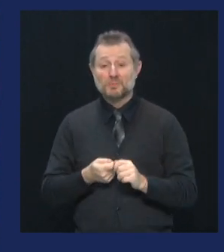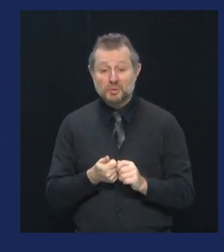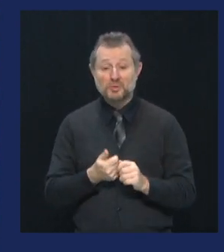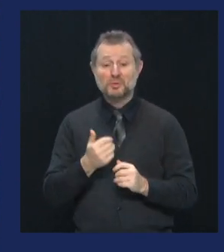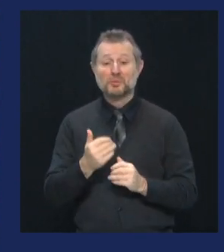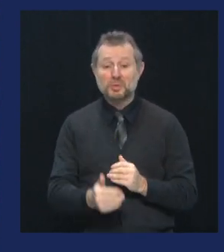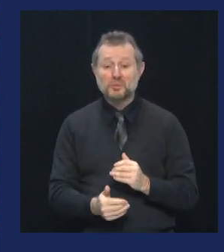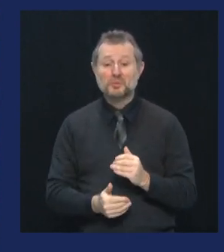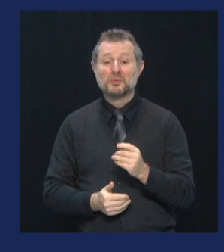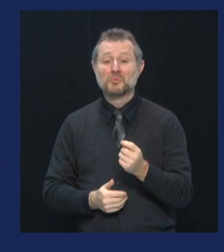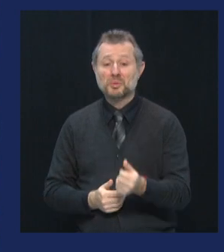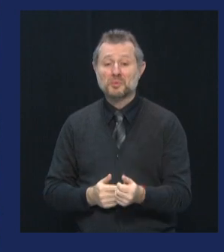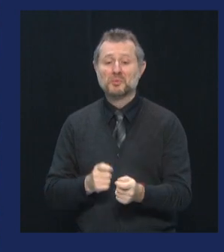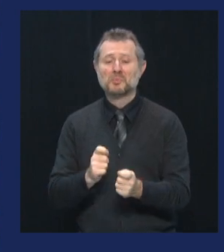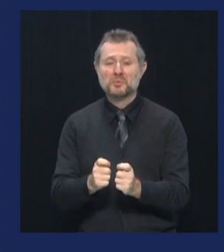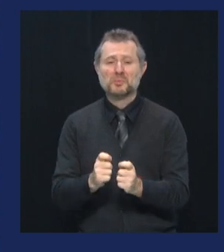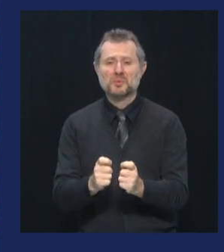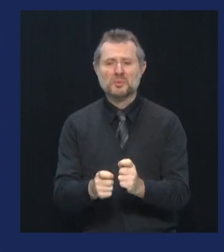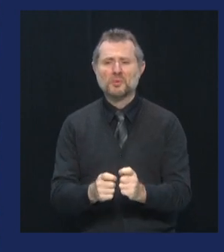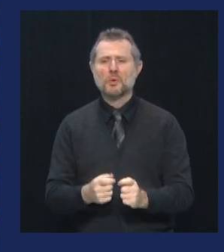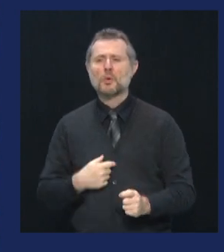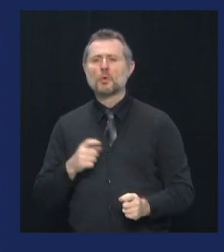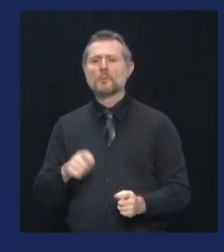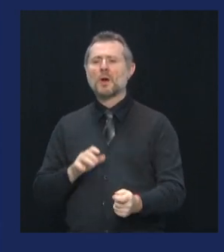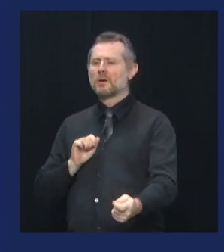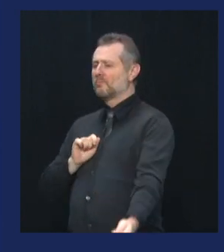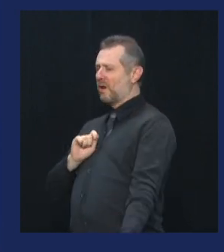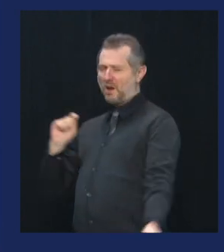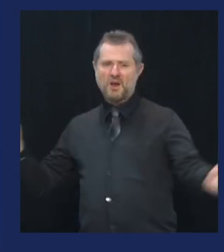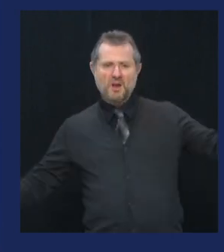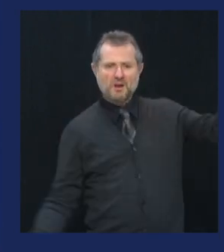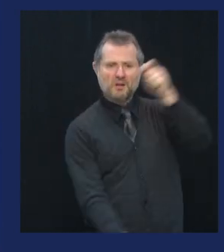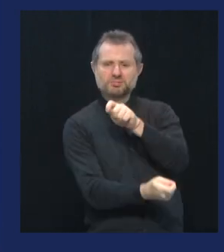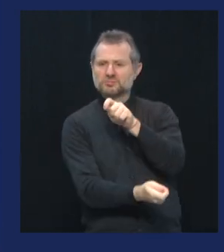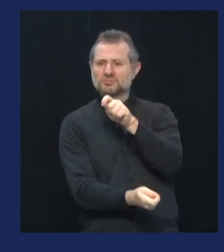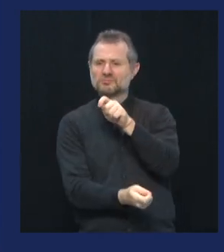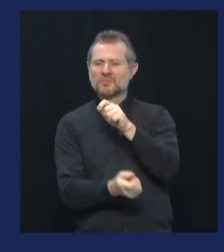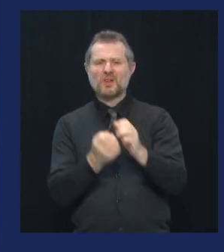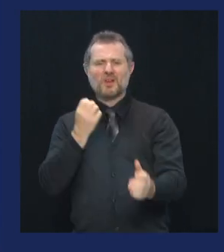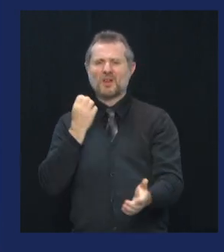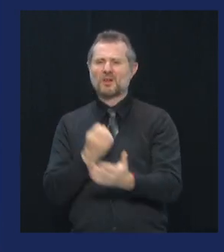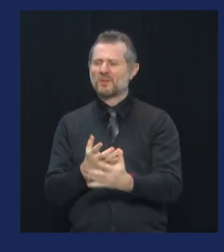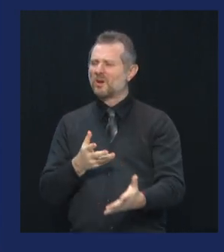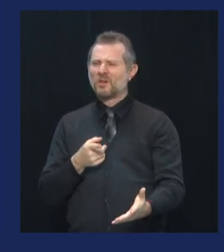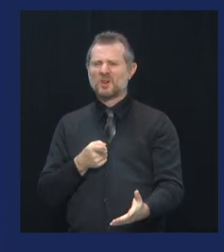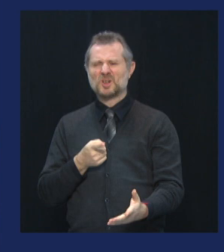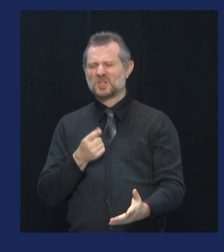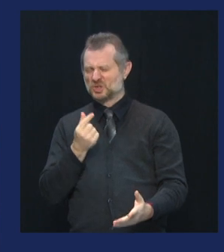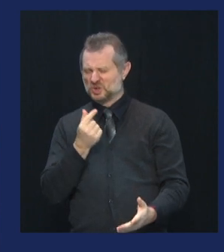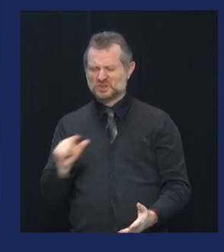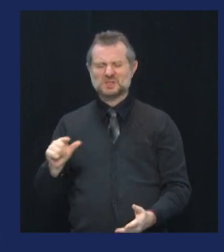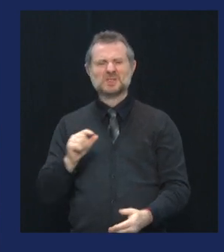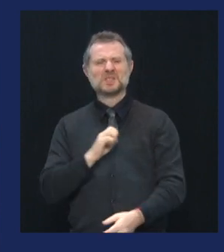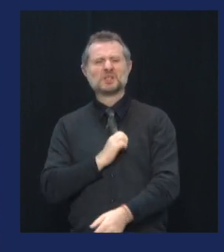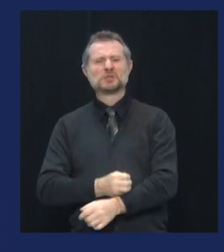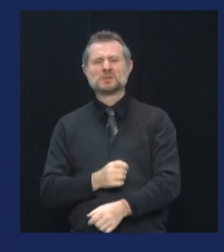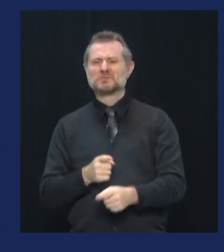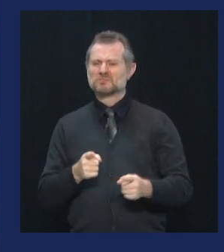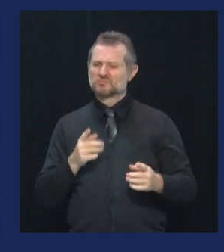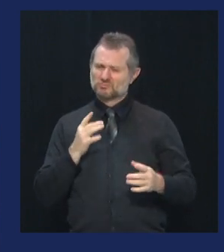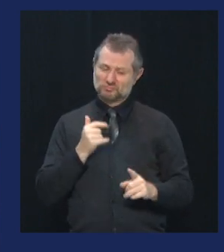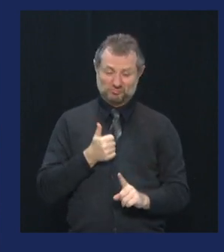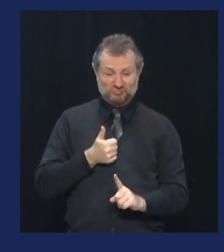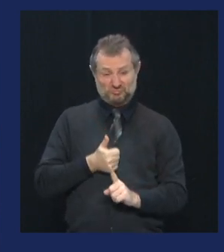We need a transformative green energy system that can sustain itself and the state's need.